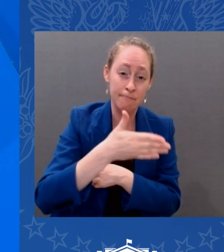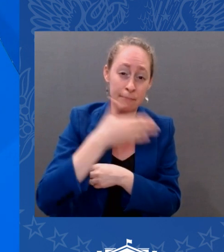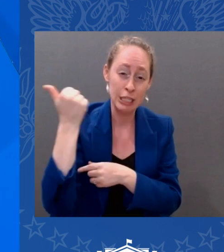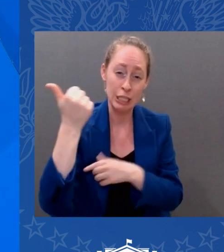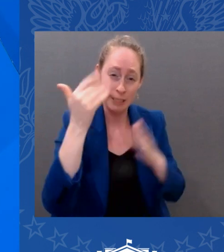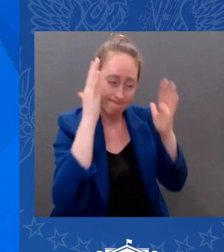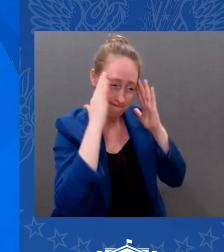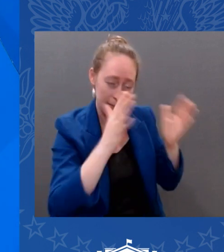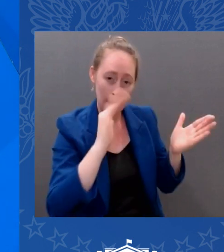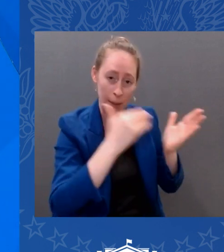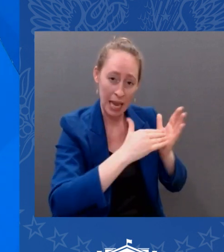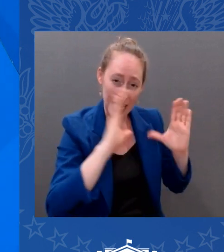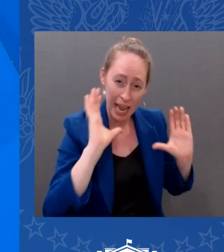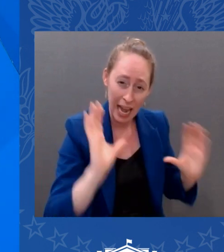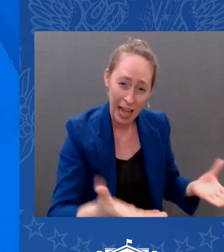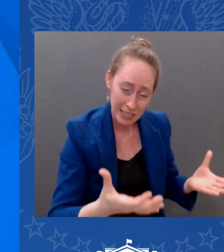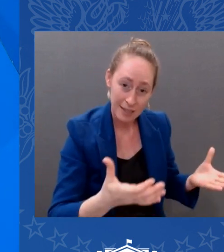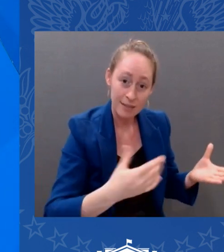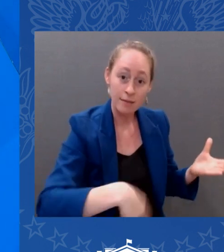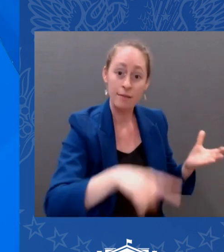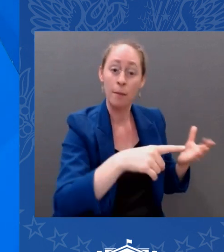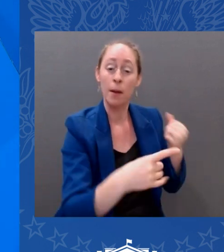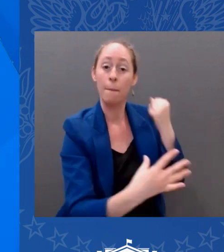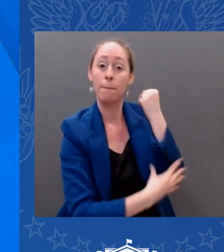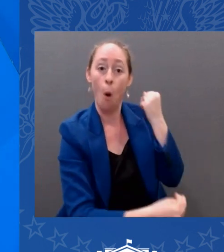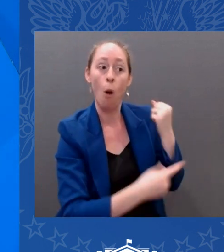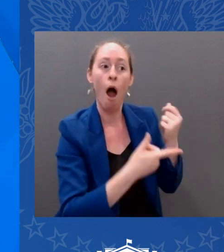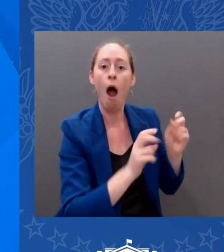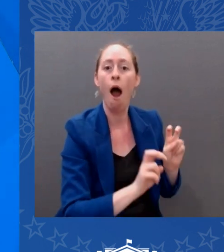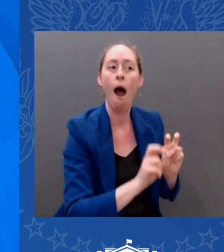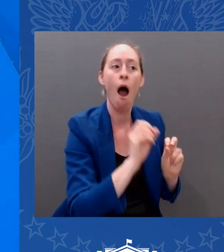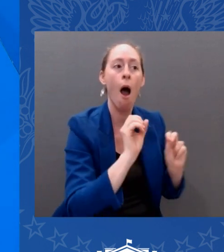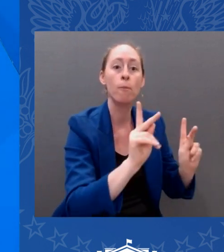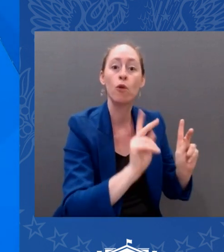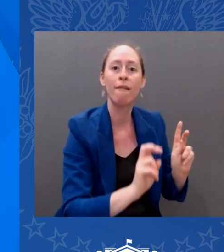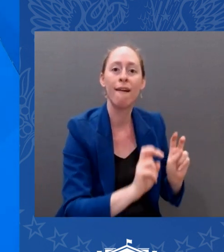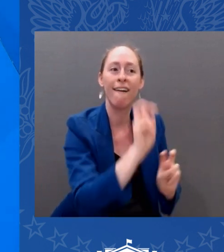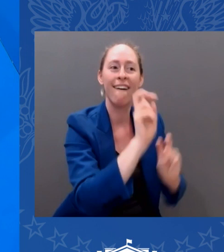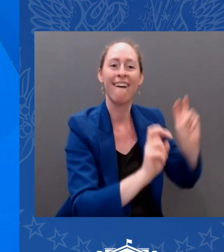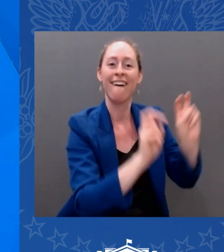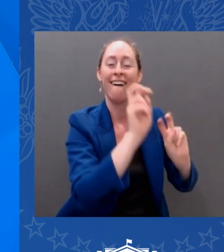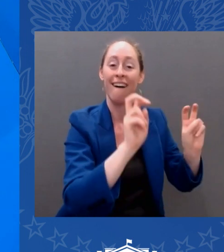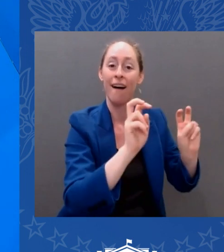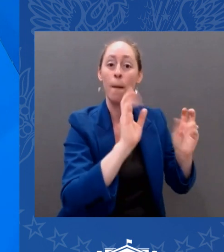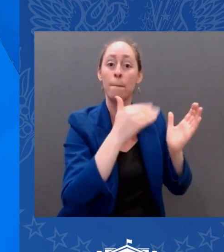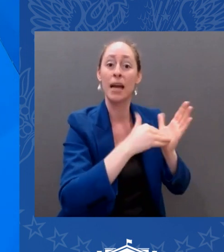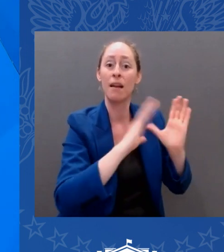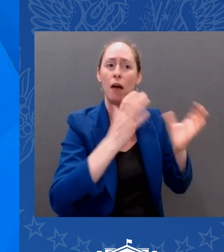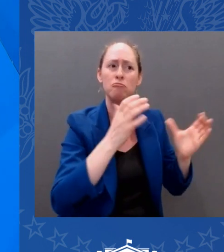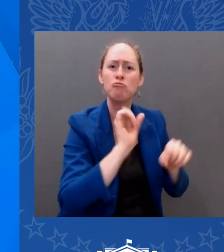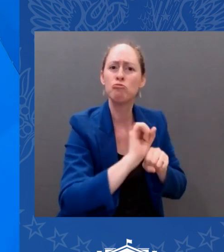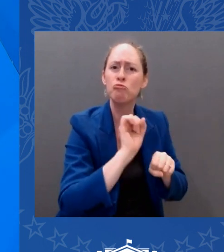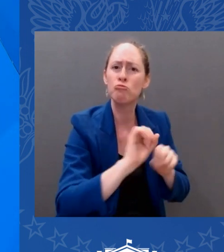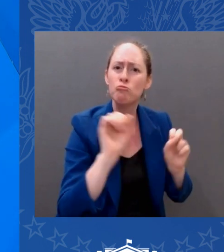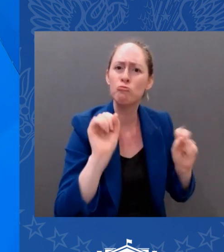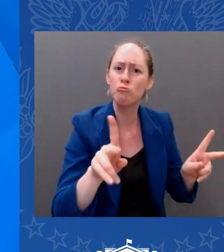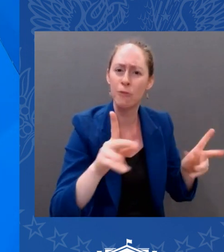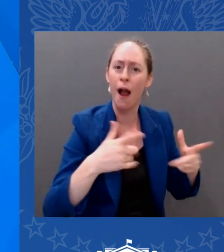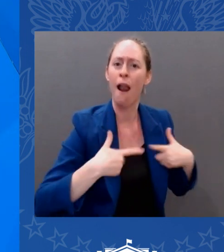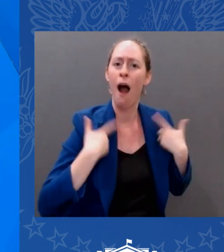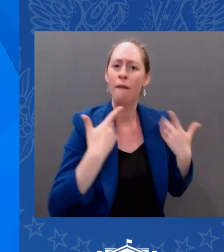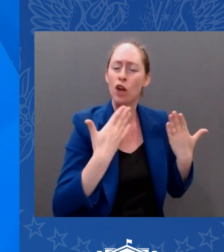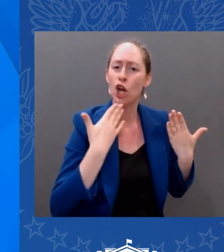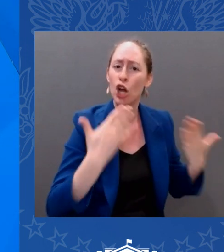fine. That's how we can increase opportunity and decrease persistent inequity. We need to break